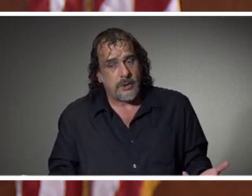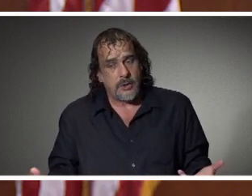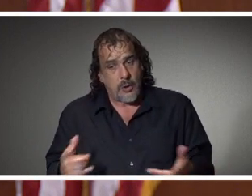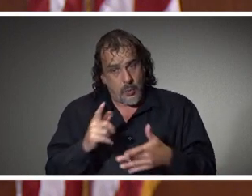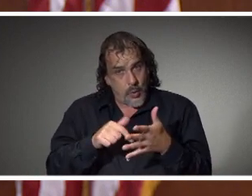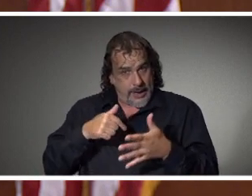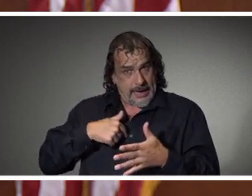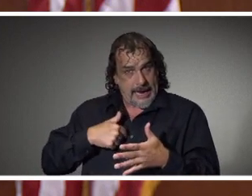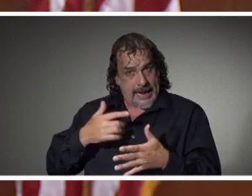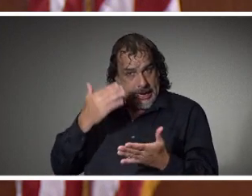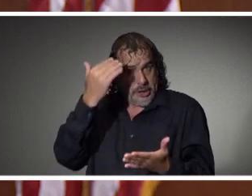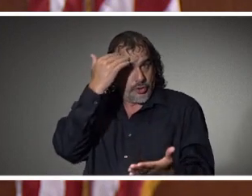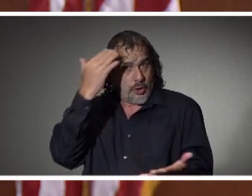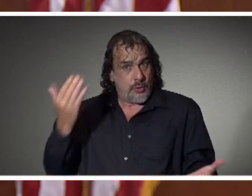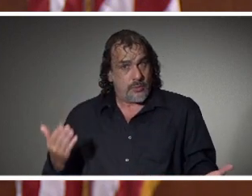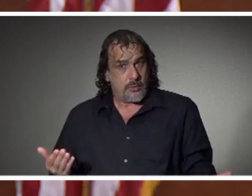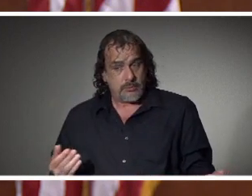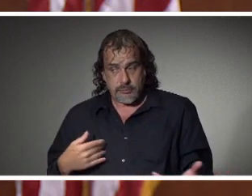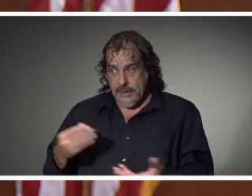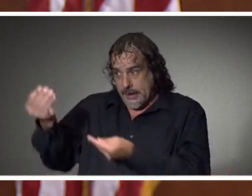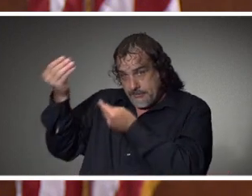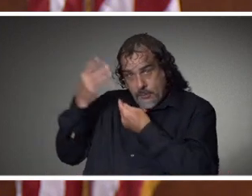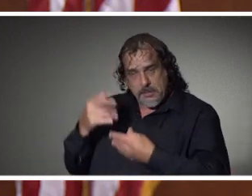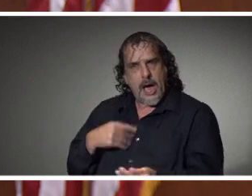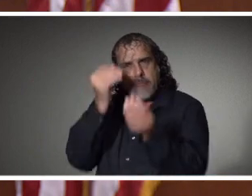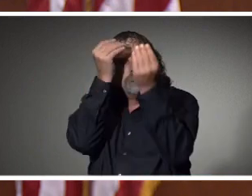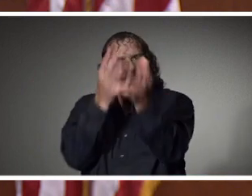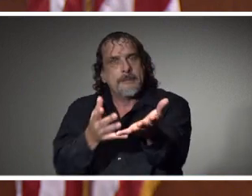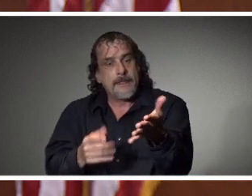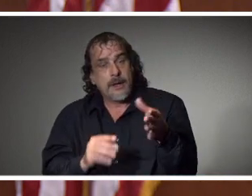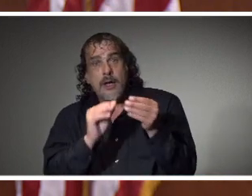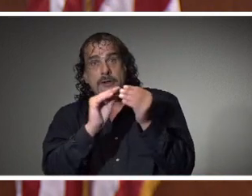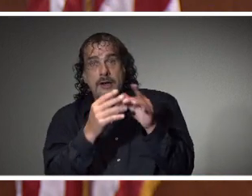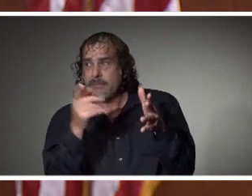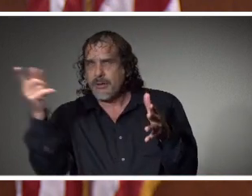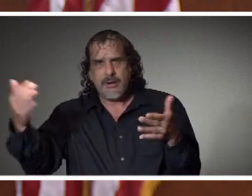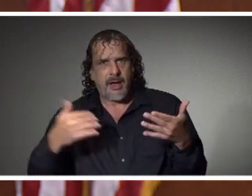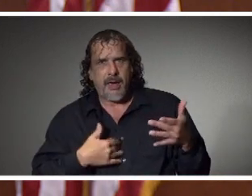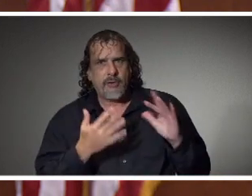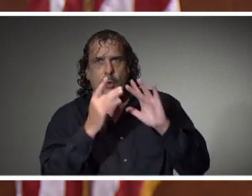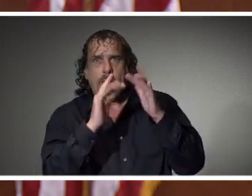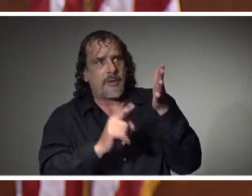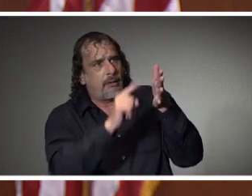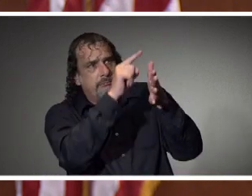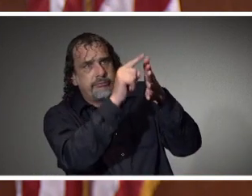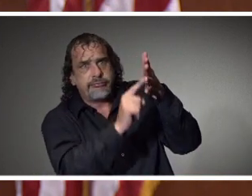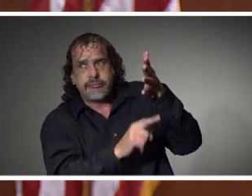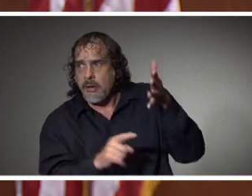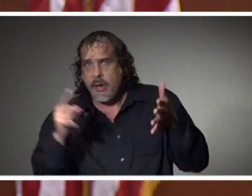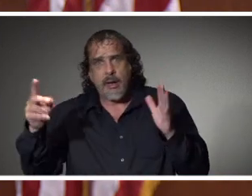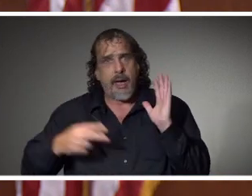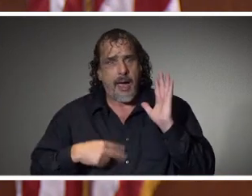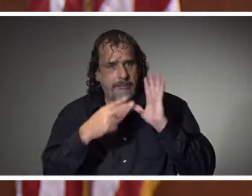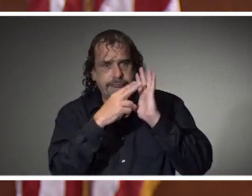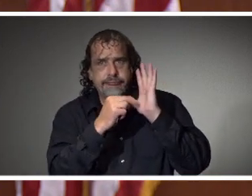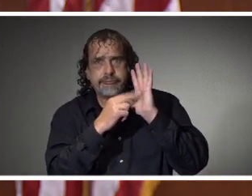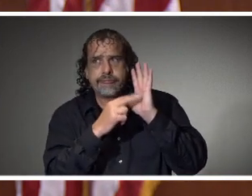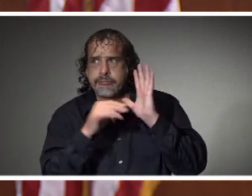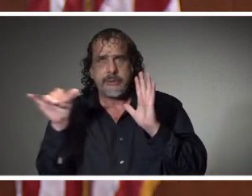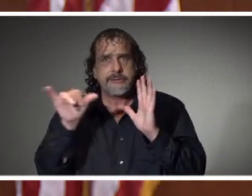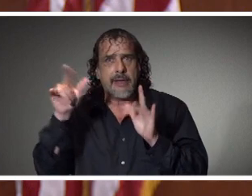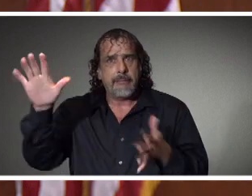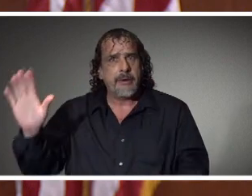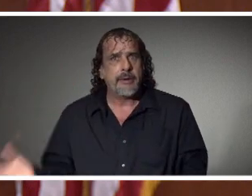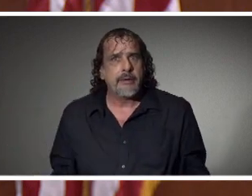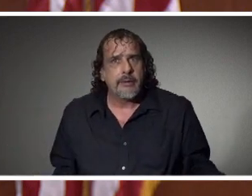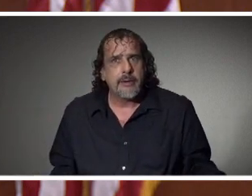know. Because and by the way, most all of these numbers are on their website. So I'm reading it off of the data that they gave me,